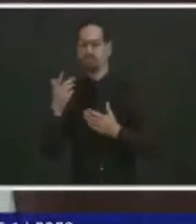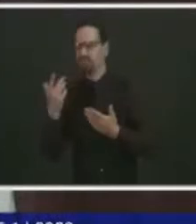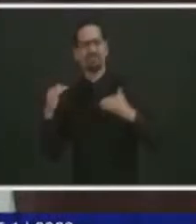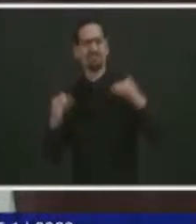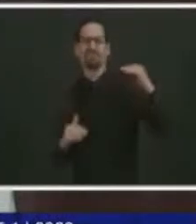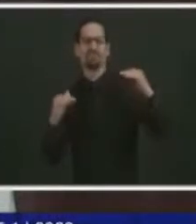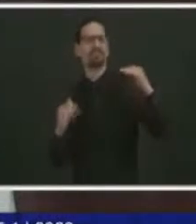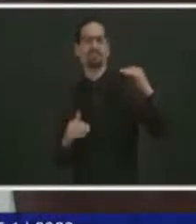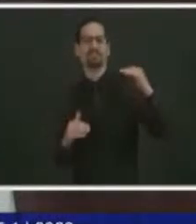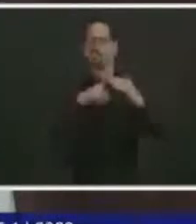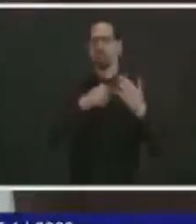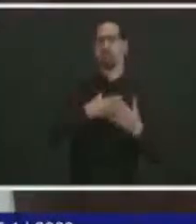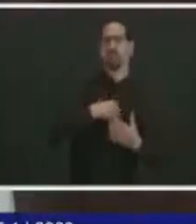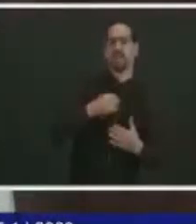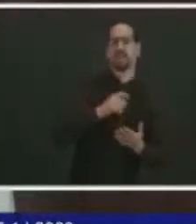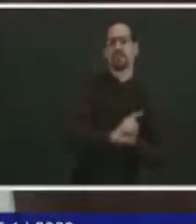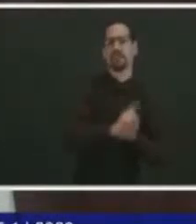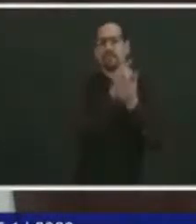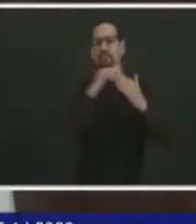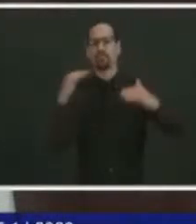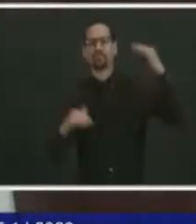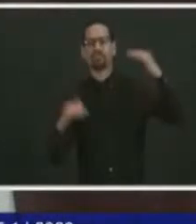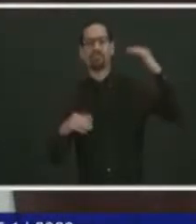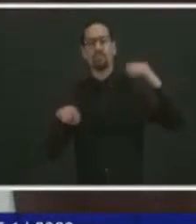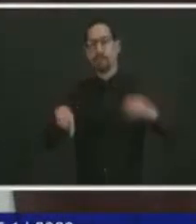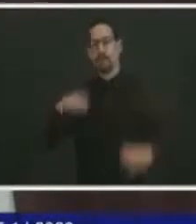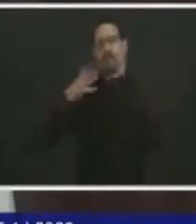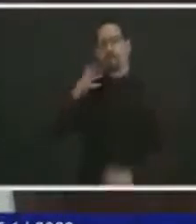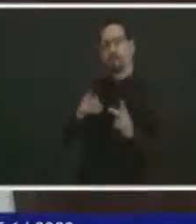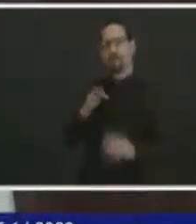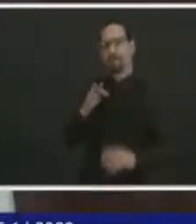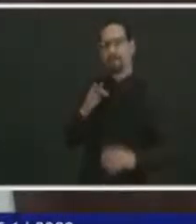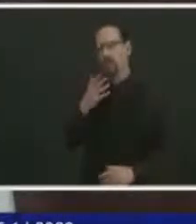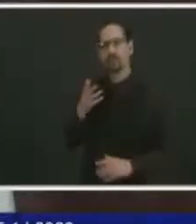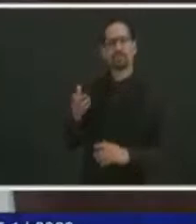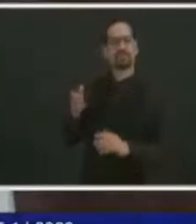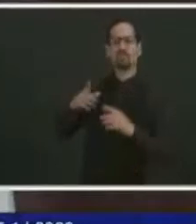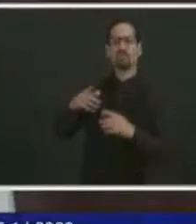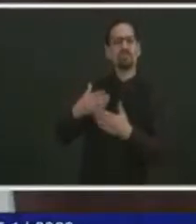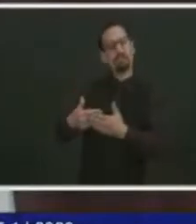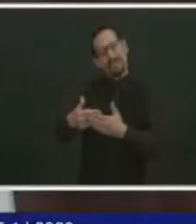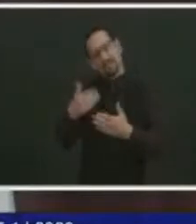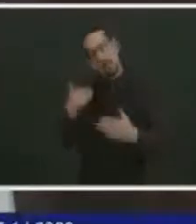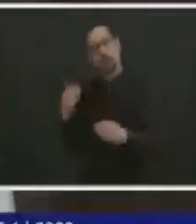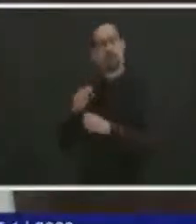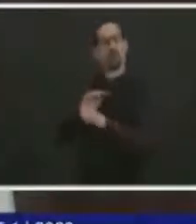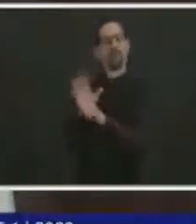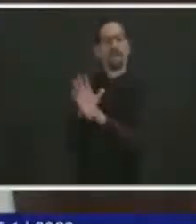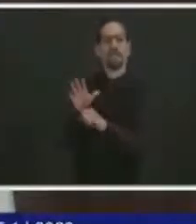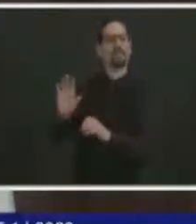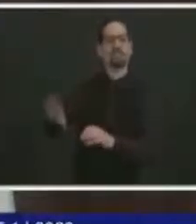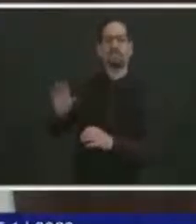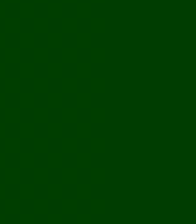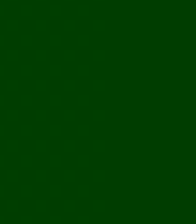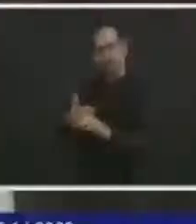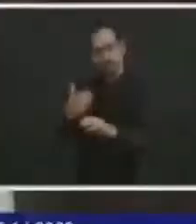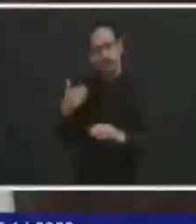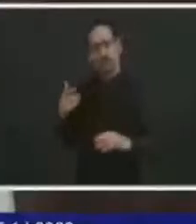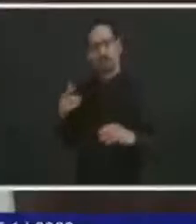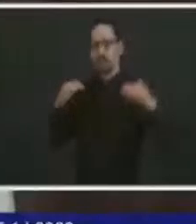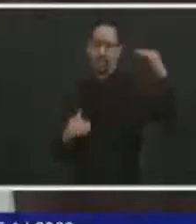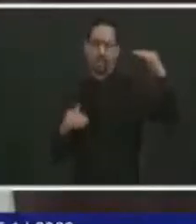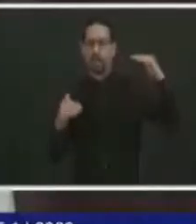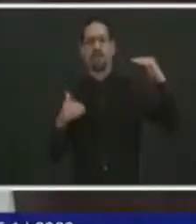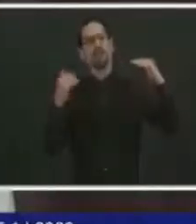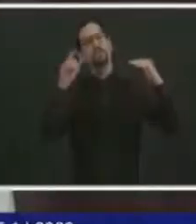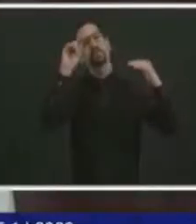on the basis of race before COVID, and we all have to do more to bring about more